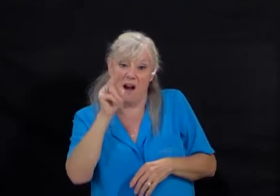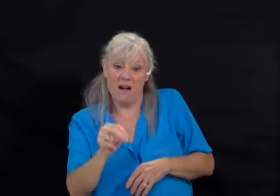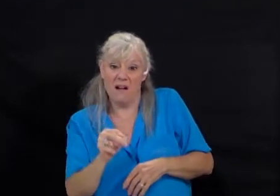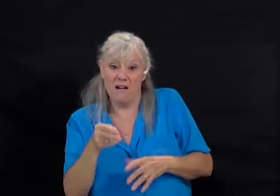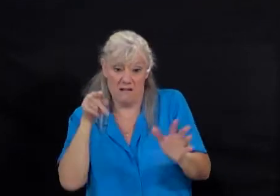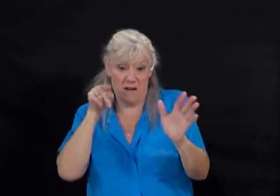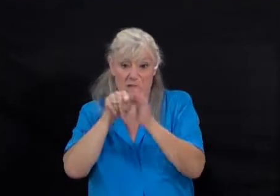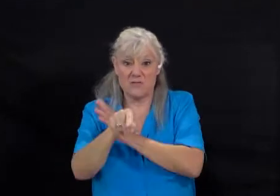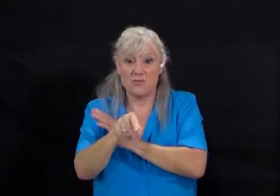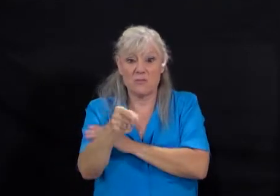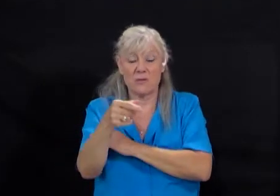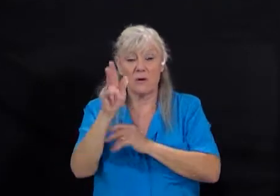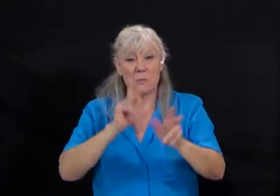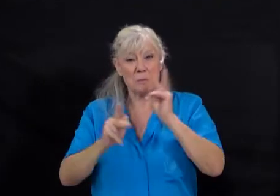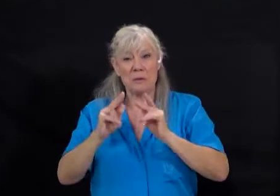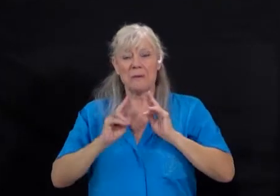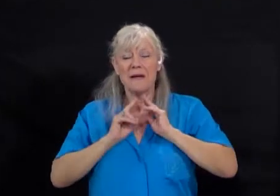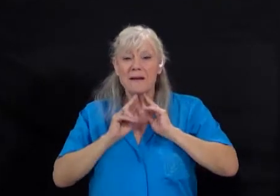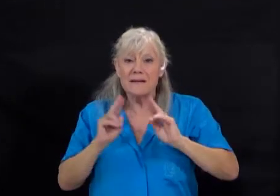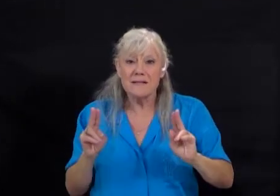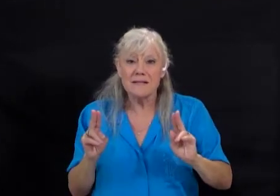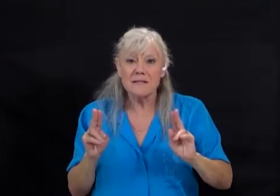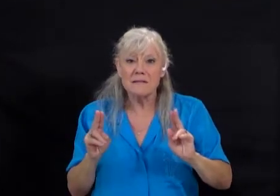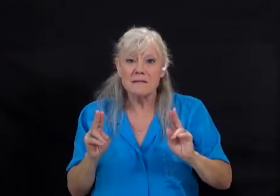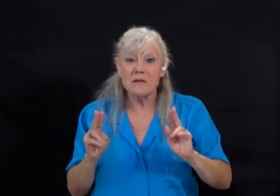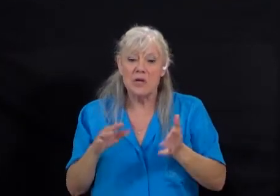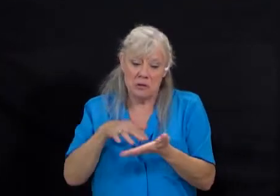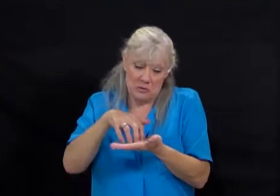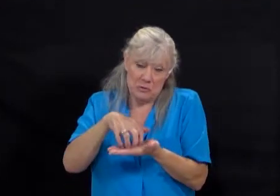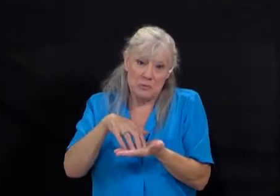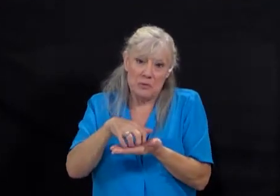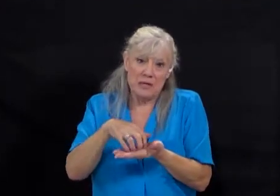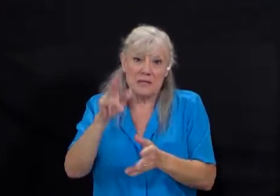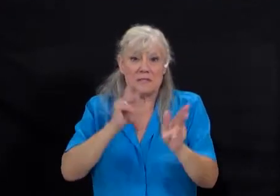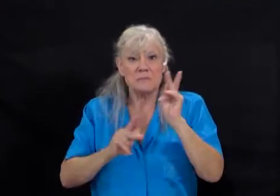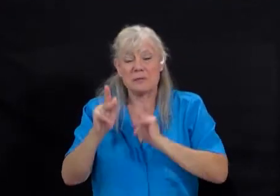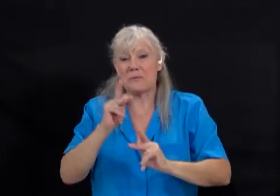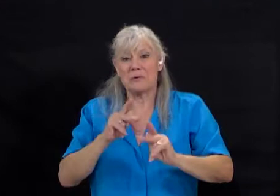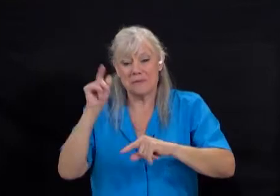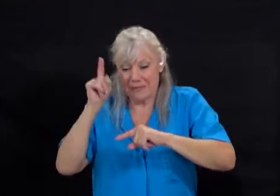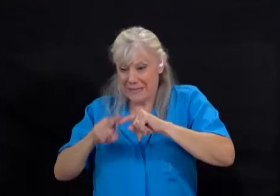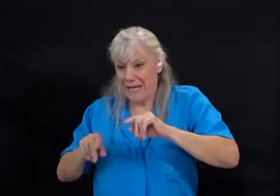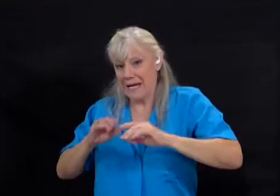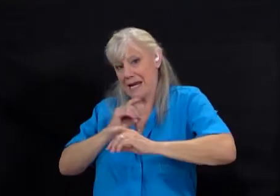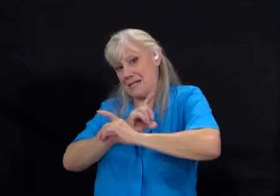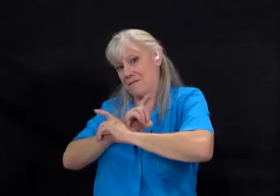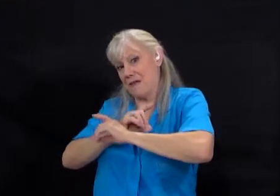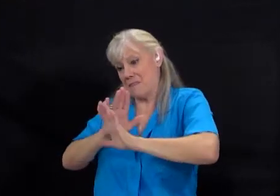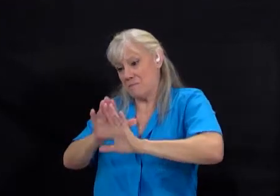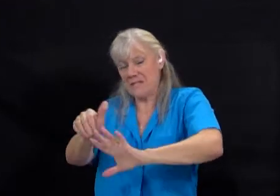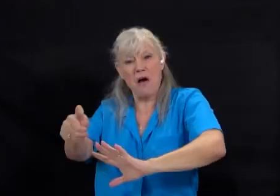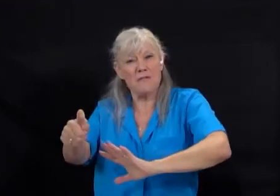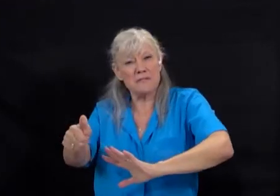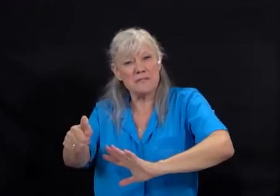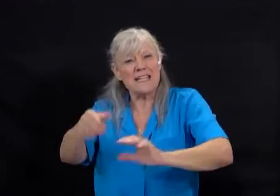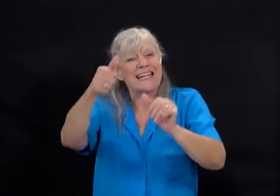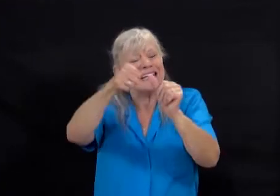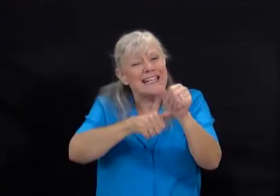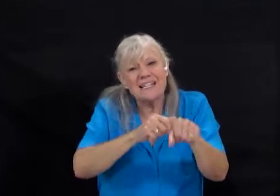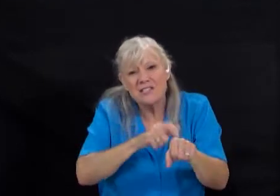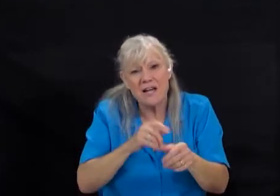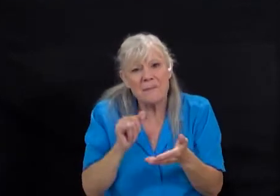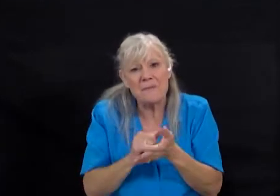people, the innocents, the most vulnerable, the defenseless. Each time it